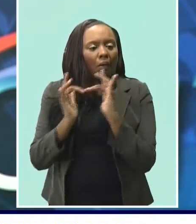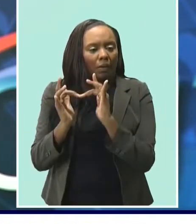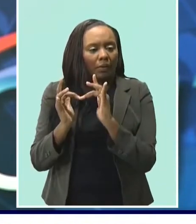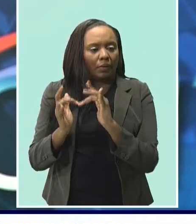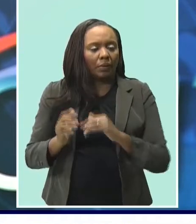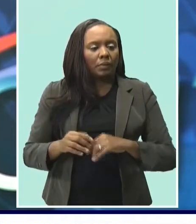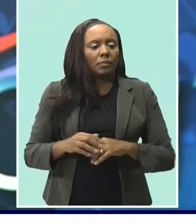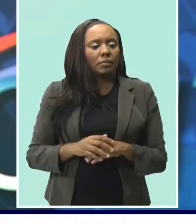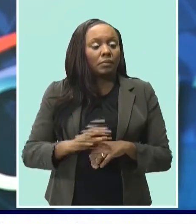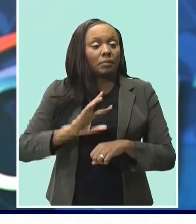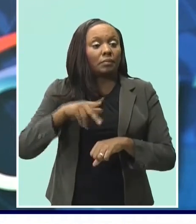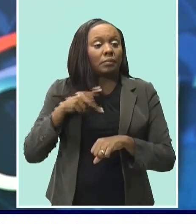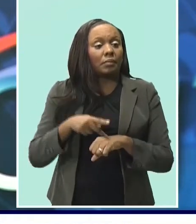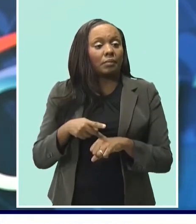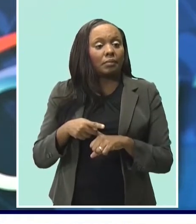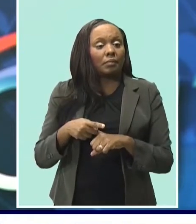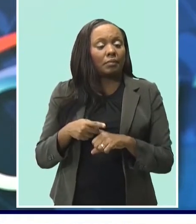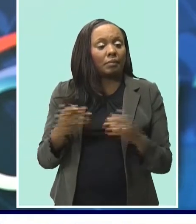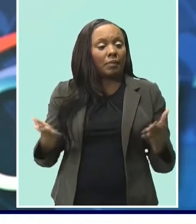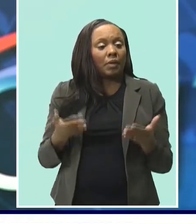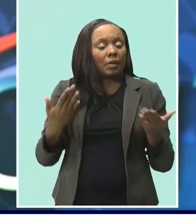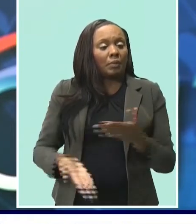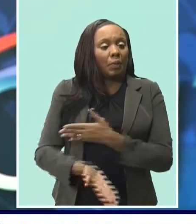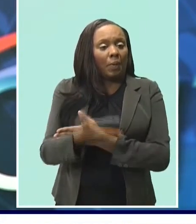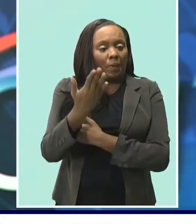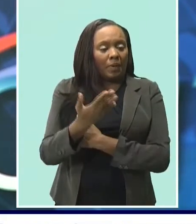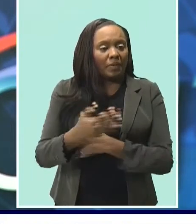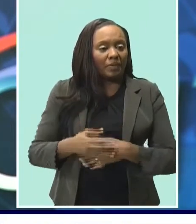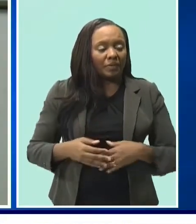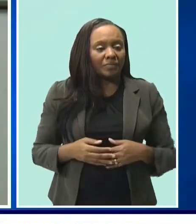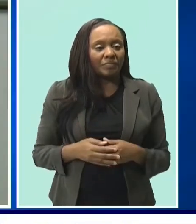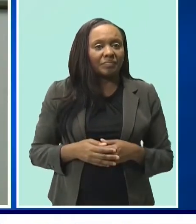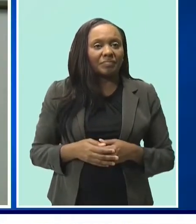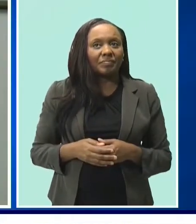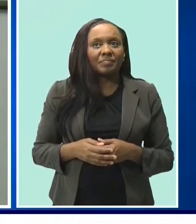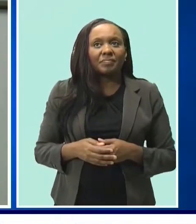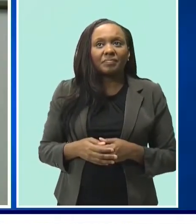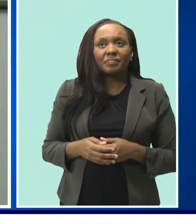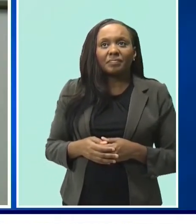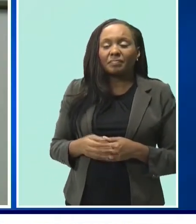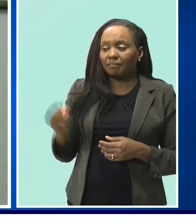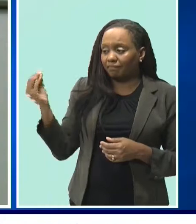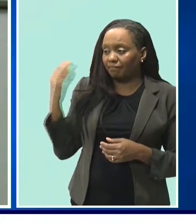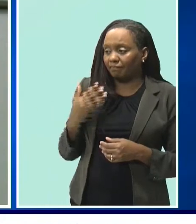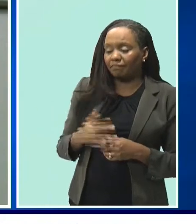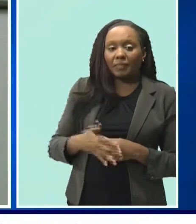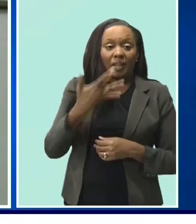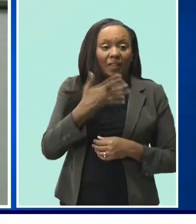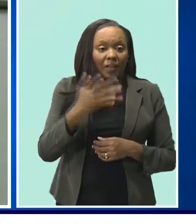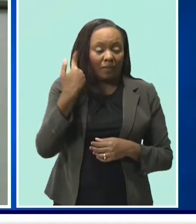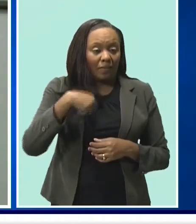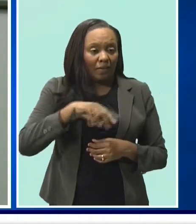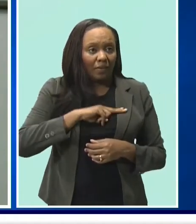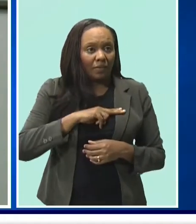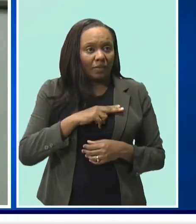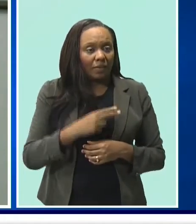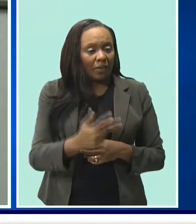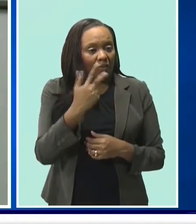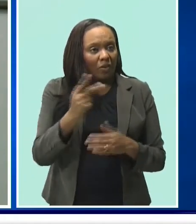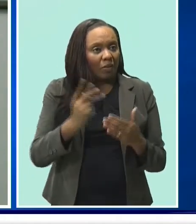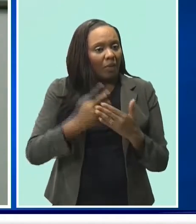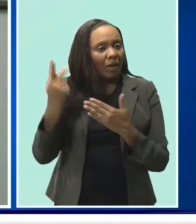Executive Officer James Paul. He says the initiative is expected to bring significant returns to the industry soon. There are